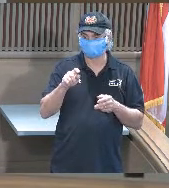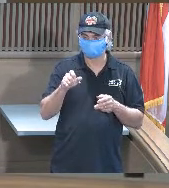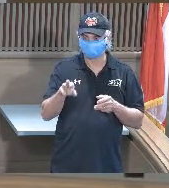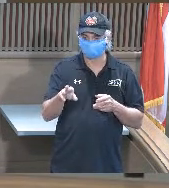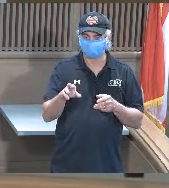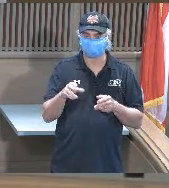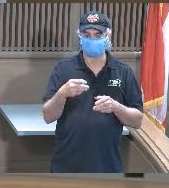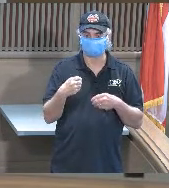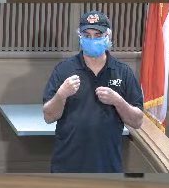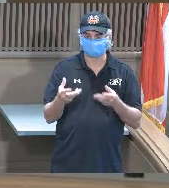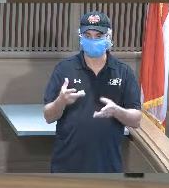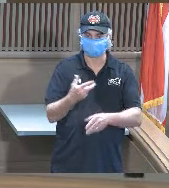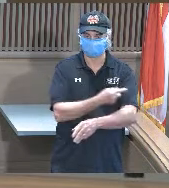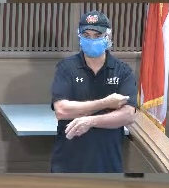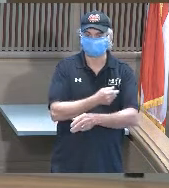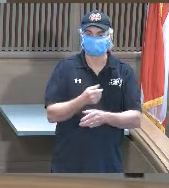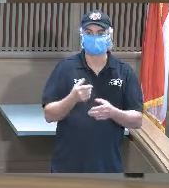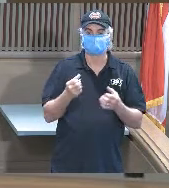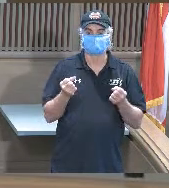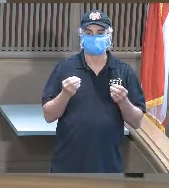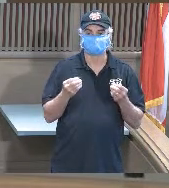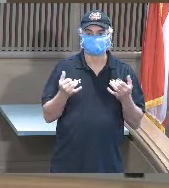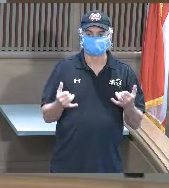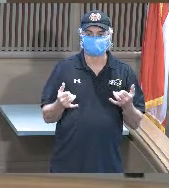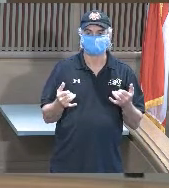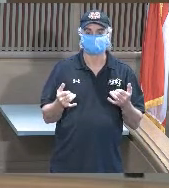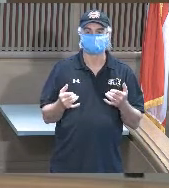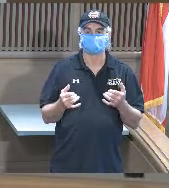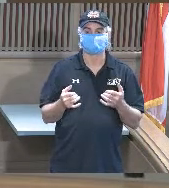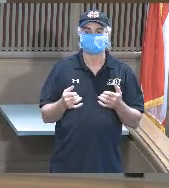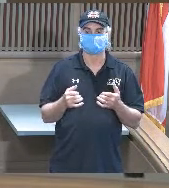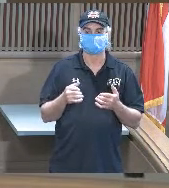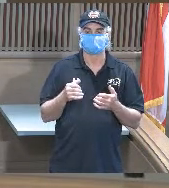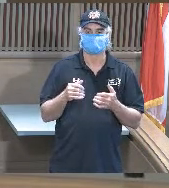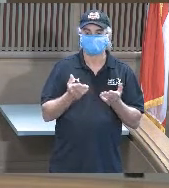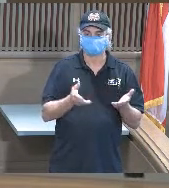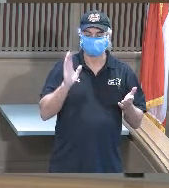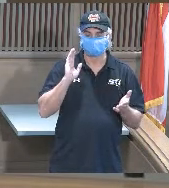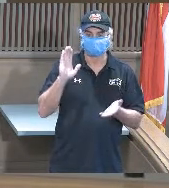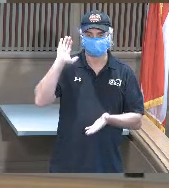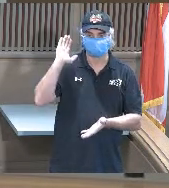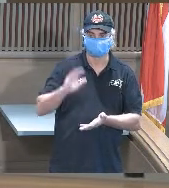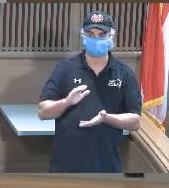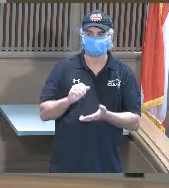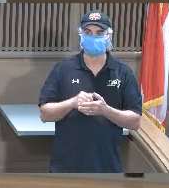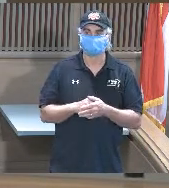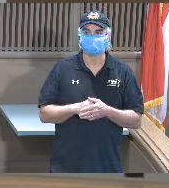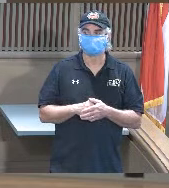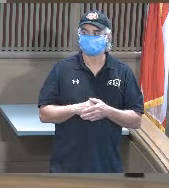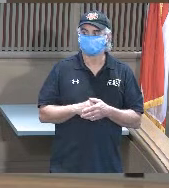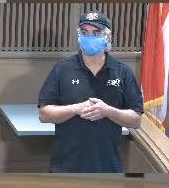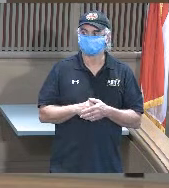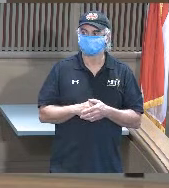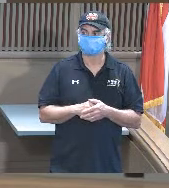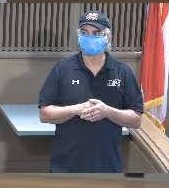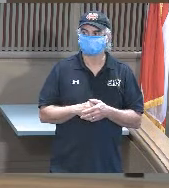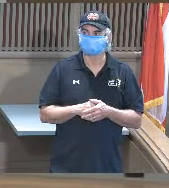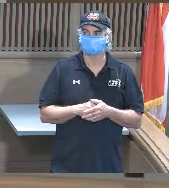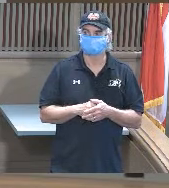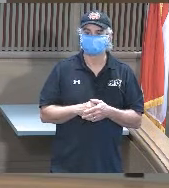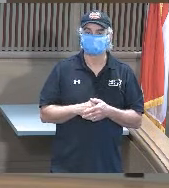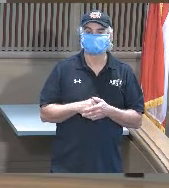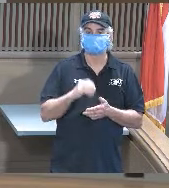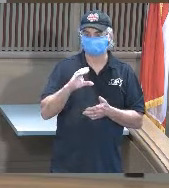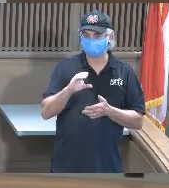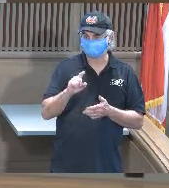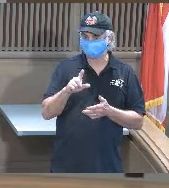available. The demand has decreased, so we no longer need our mass sites. But we'll continue to offer the first, second, or third doses at our clinics and mobile